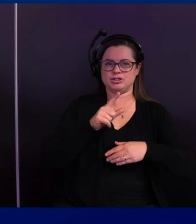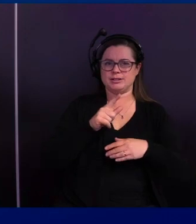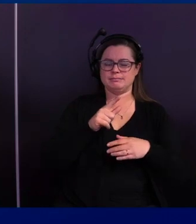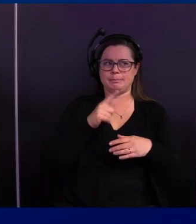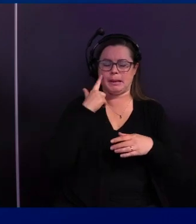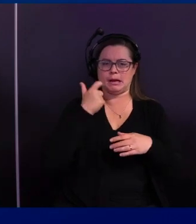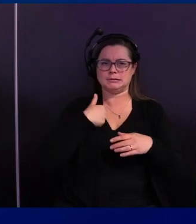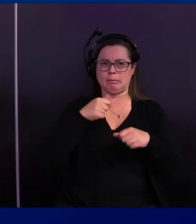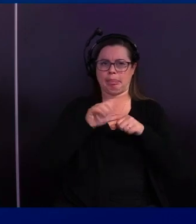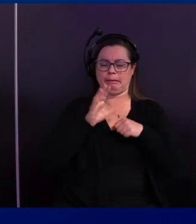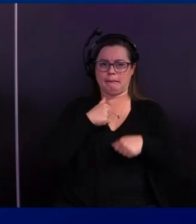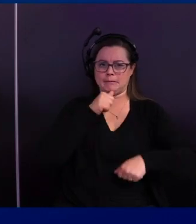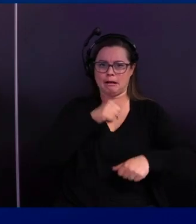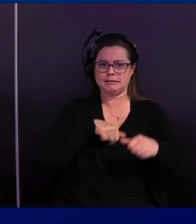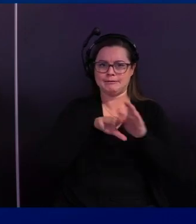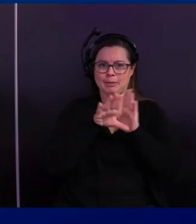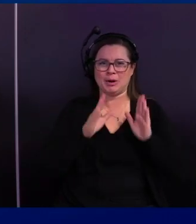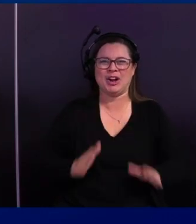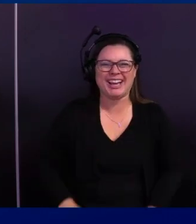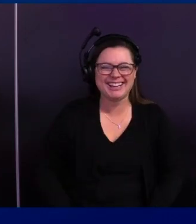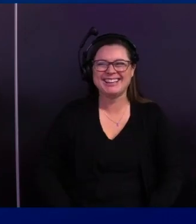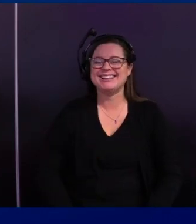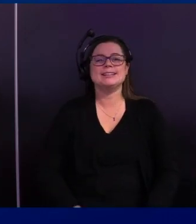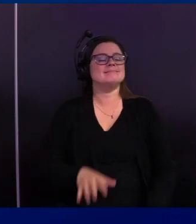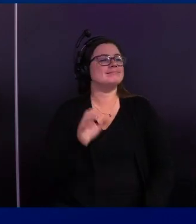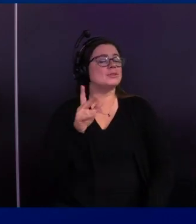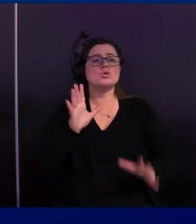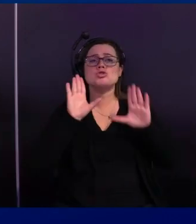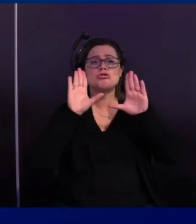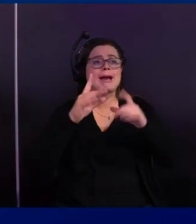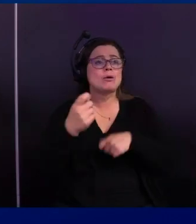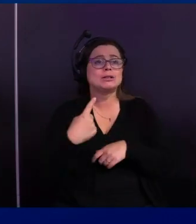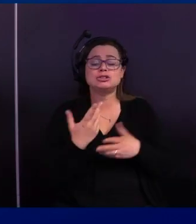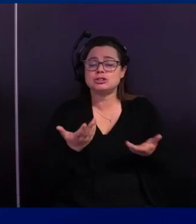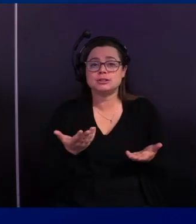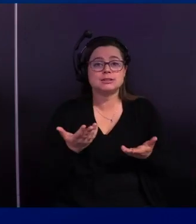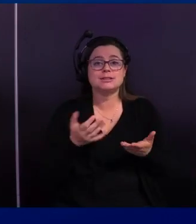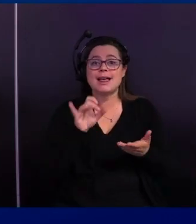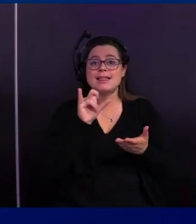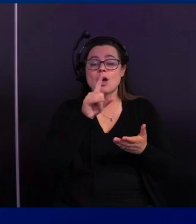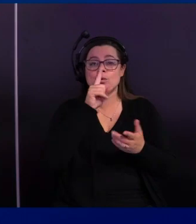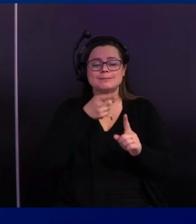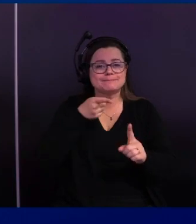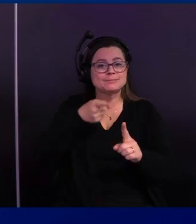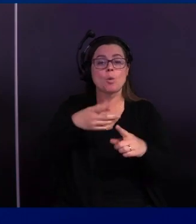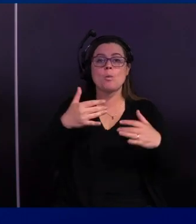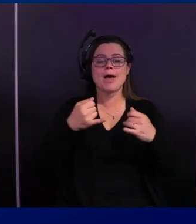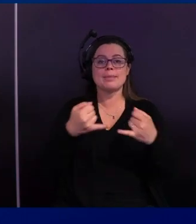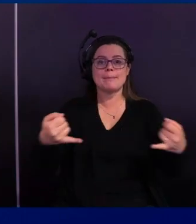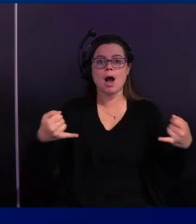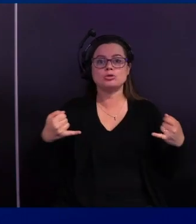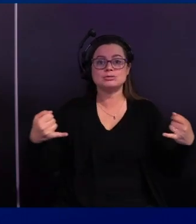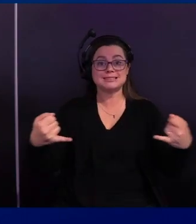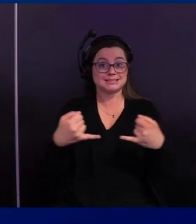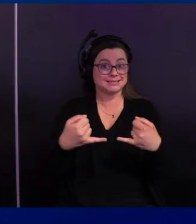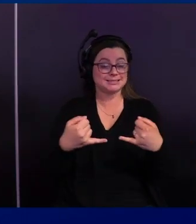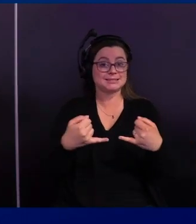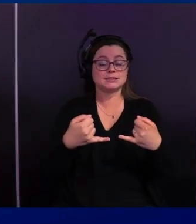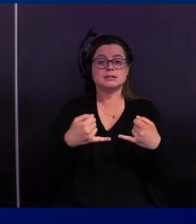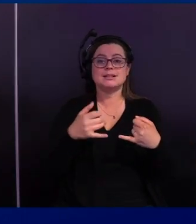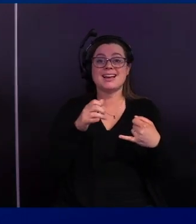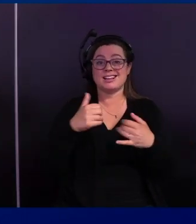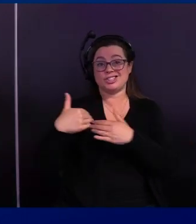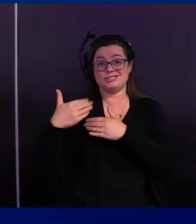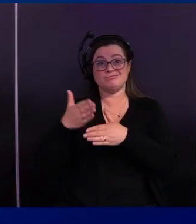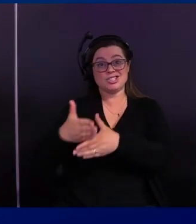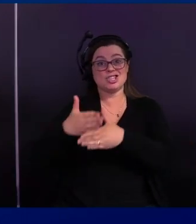trying to think through this. Right. It's actually a great question because it talks about the boundaries, and it's a shared responsibility